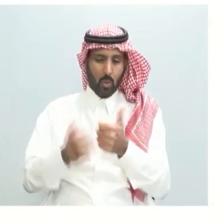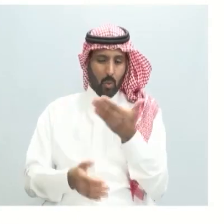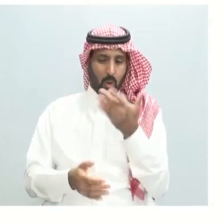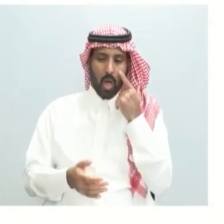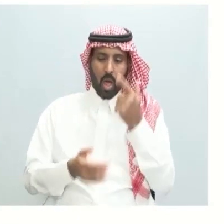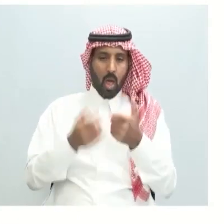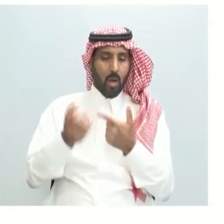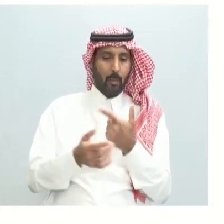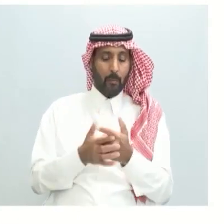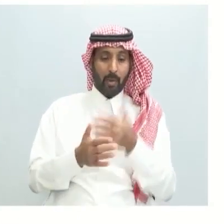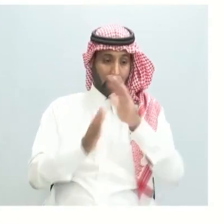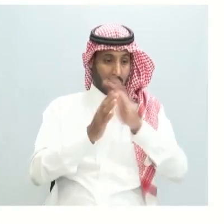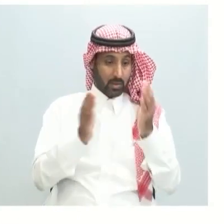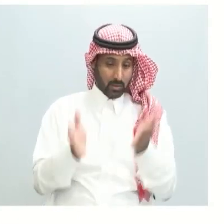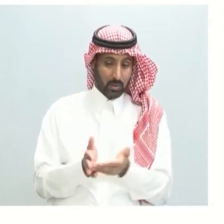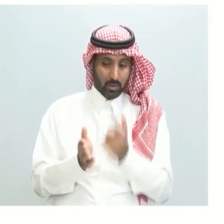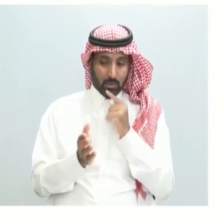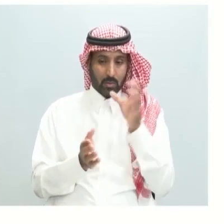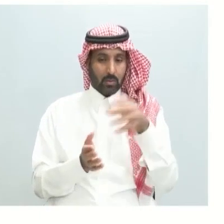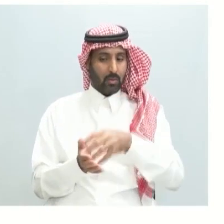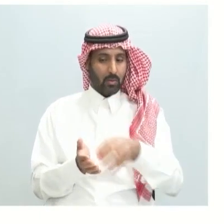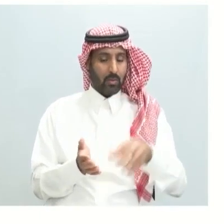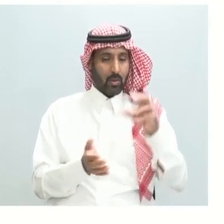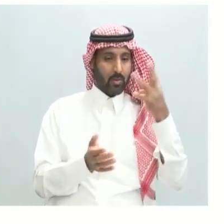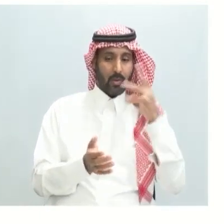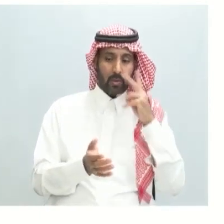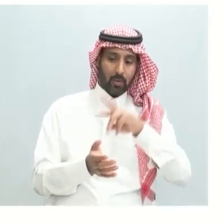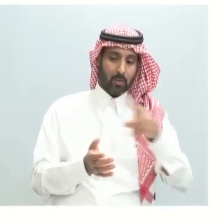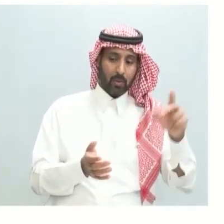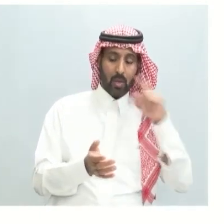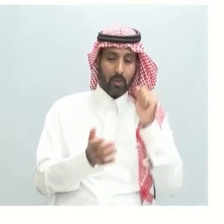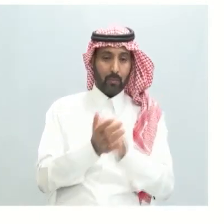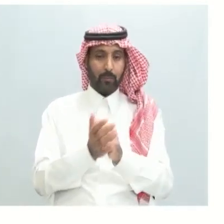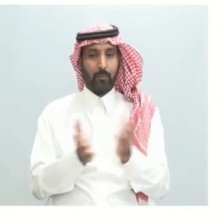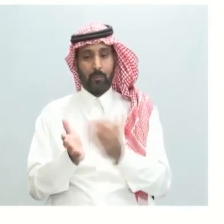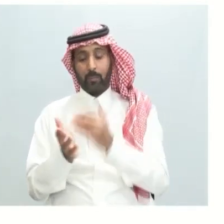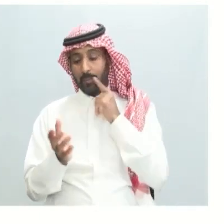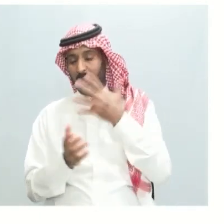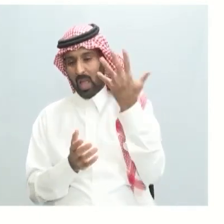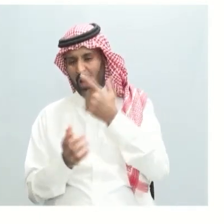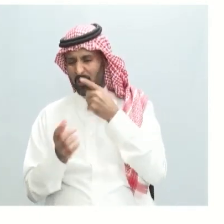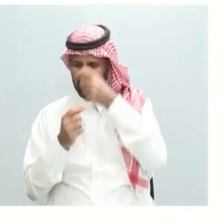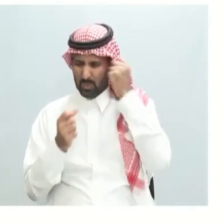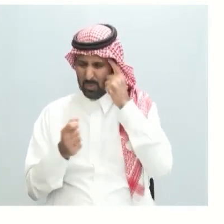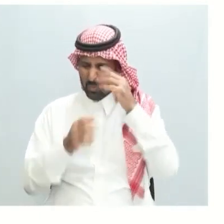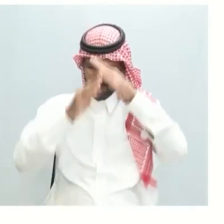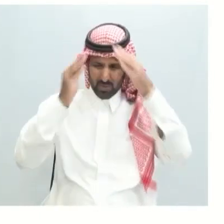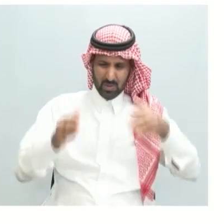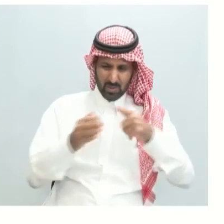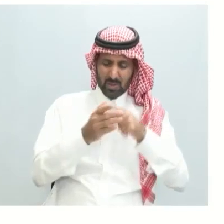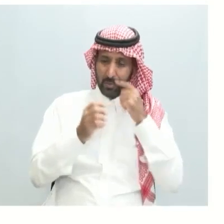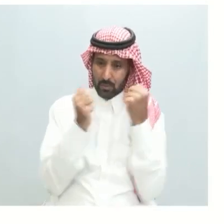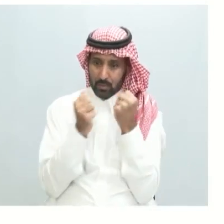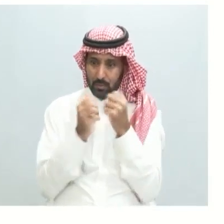of inhabitants, rooms, and so on. So, we have three different types of houses: African hut, Bedouin tent,